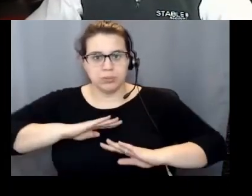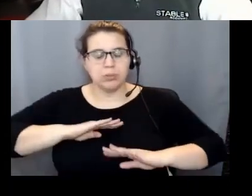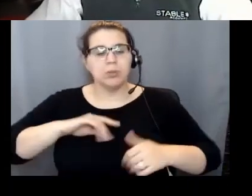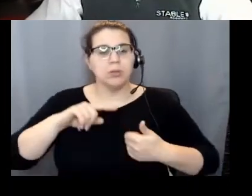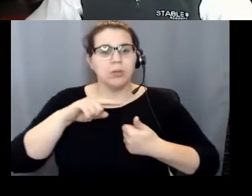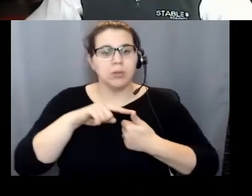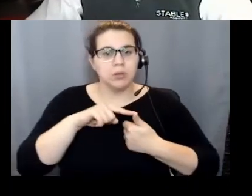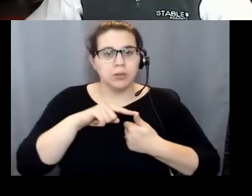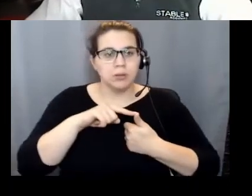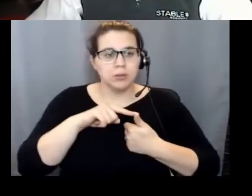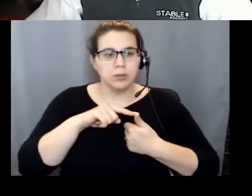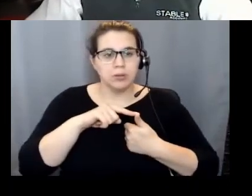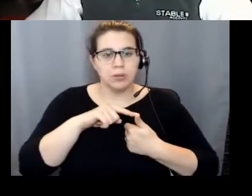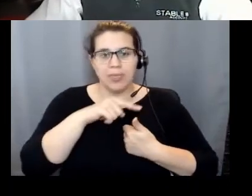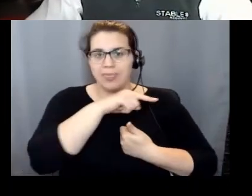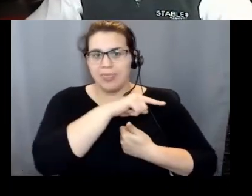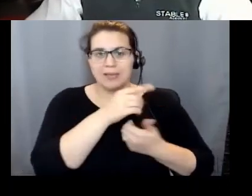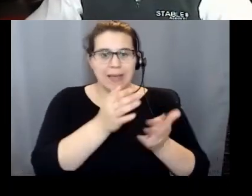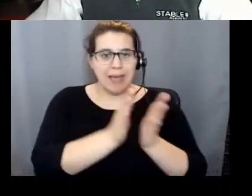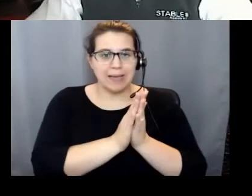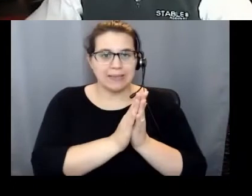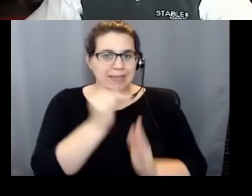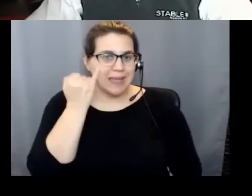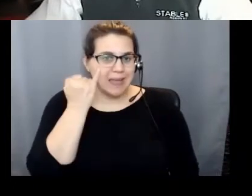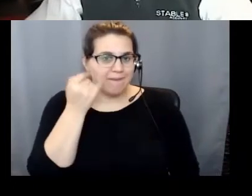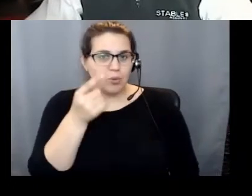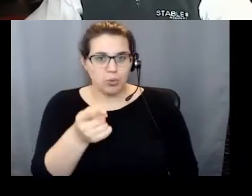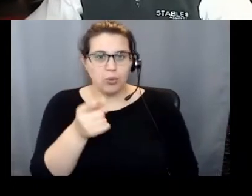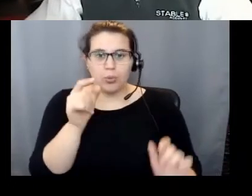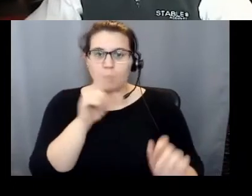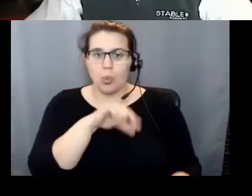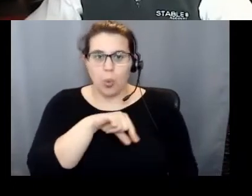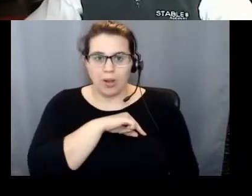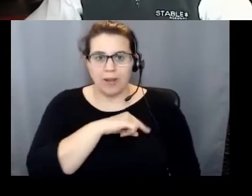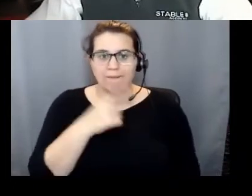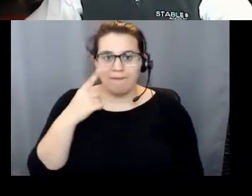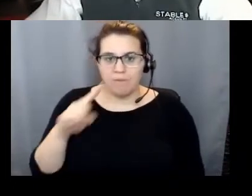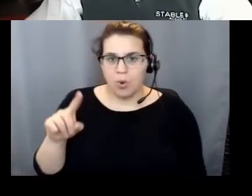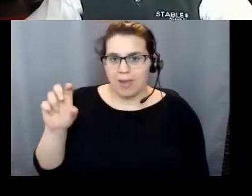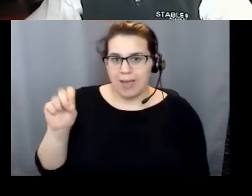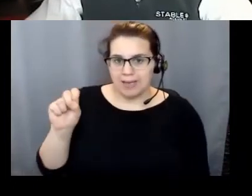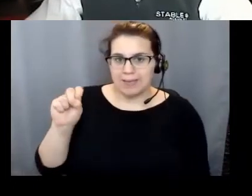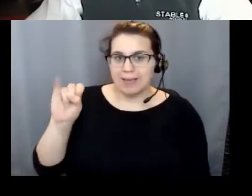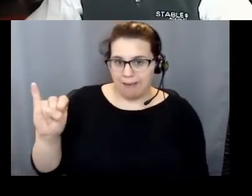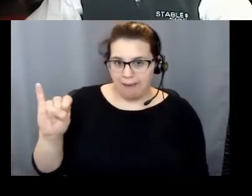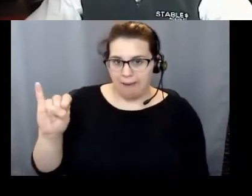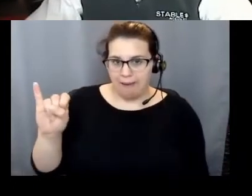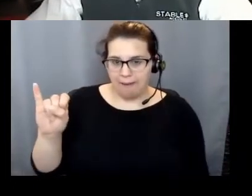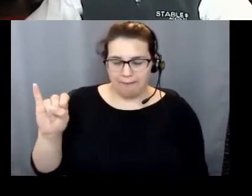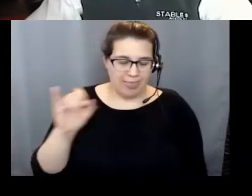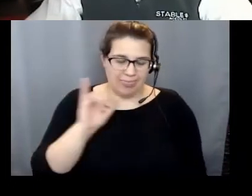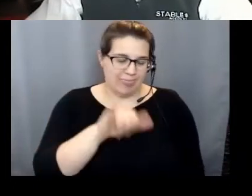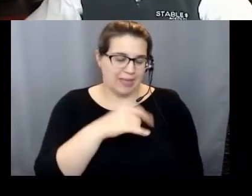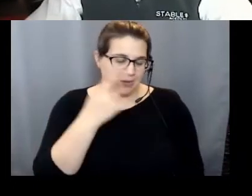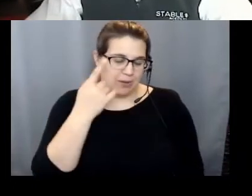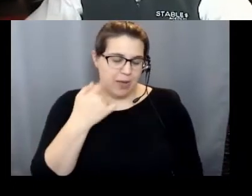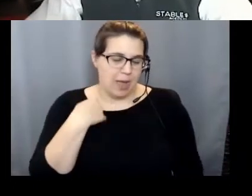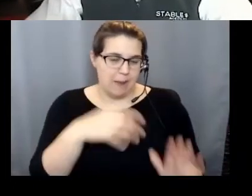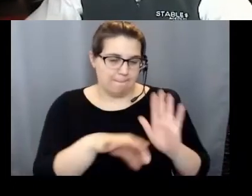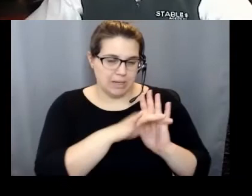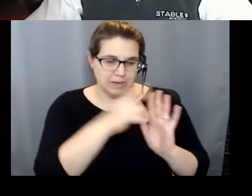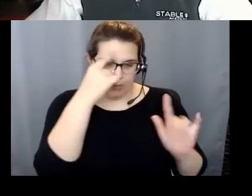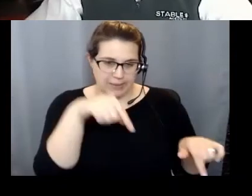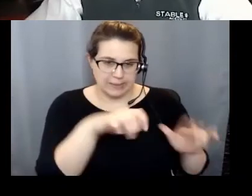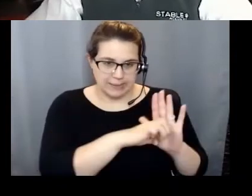about your entitlement to either SSI, which for this example is what I chose. The second option